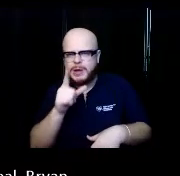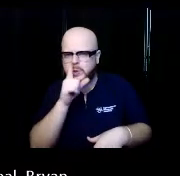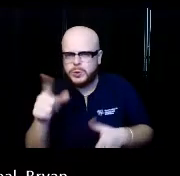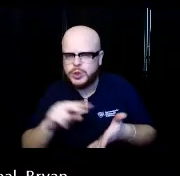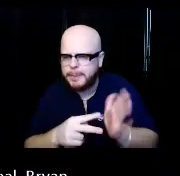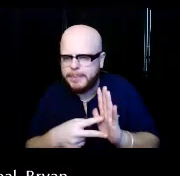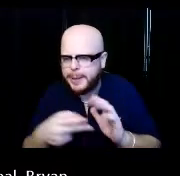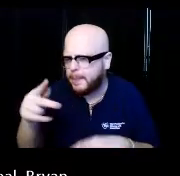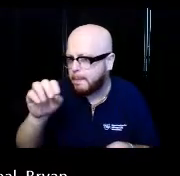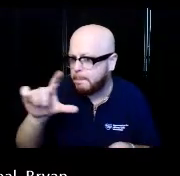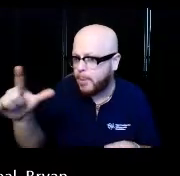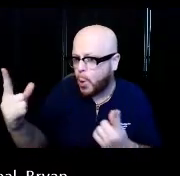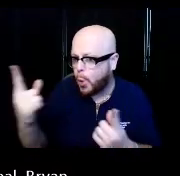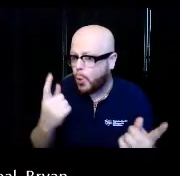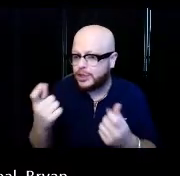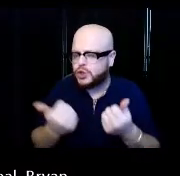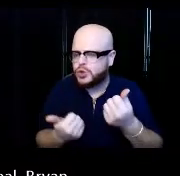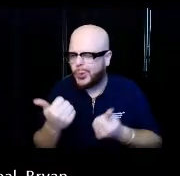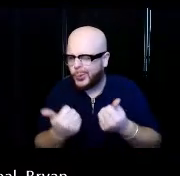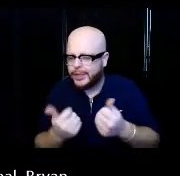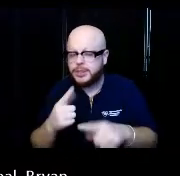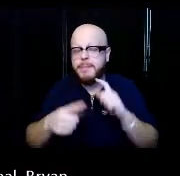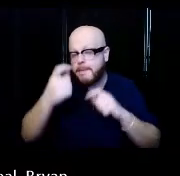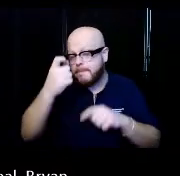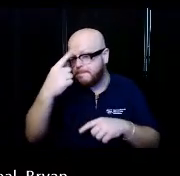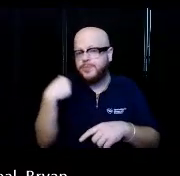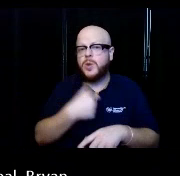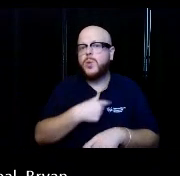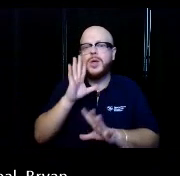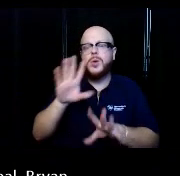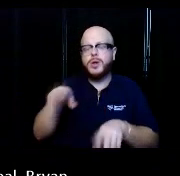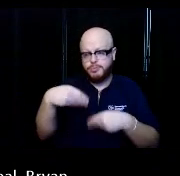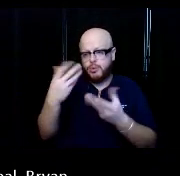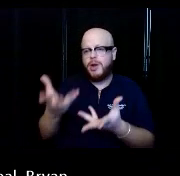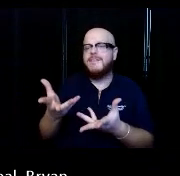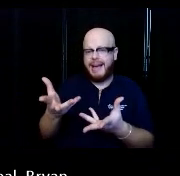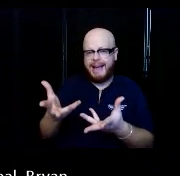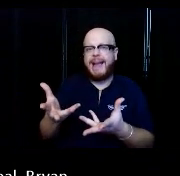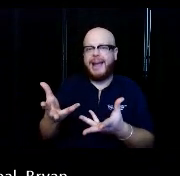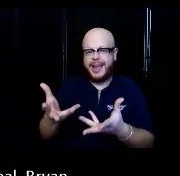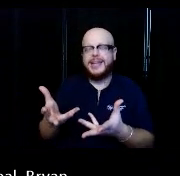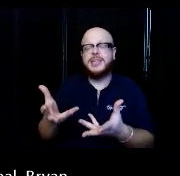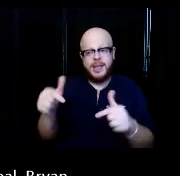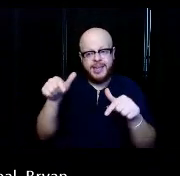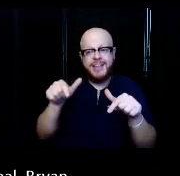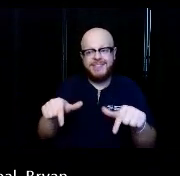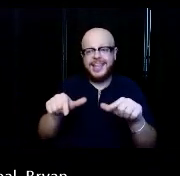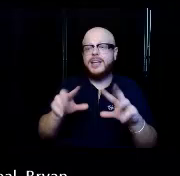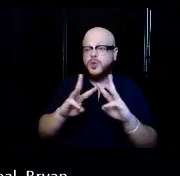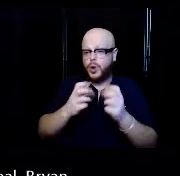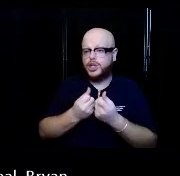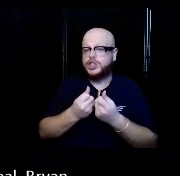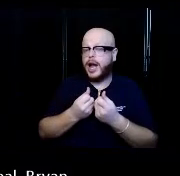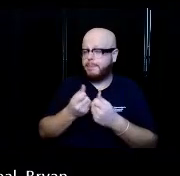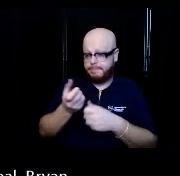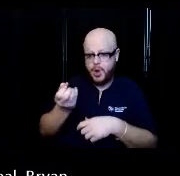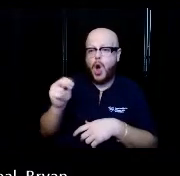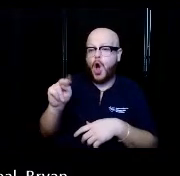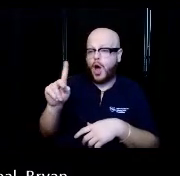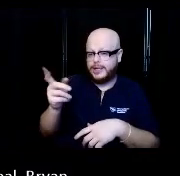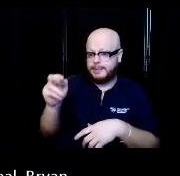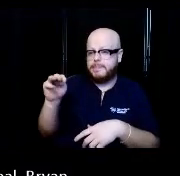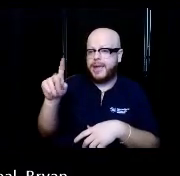but know that we will be providing the webinar on demand in our library soon. So the